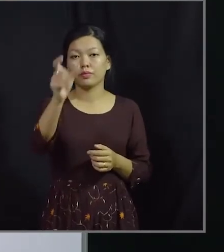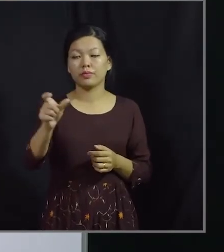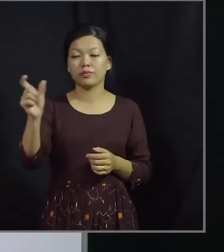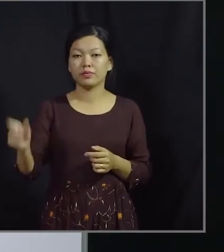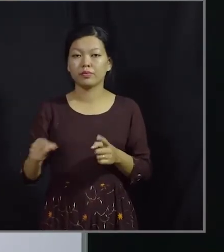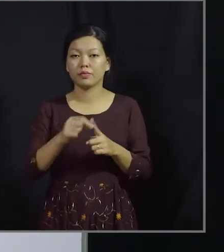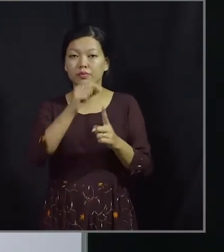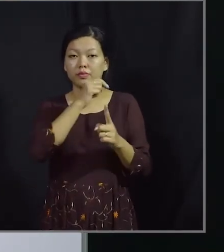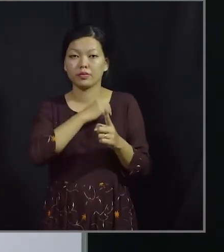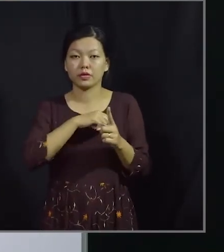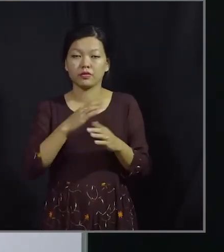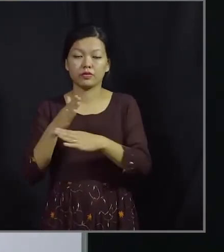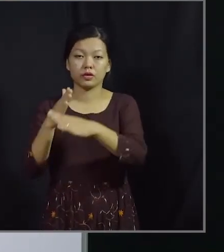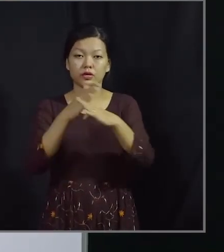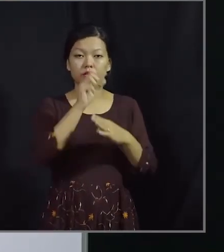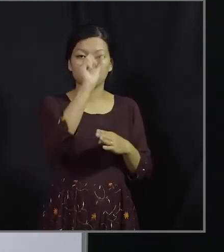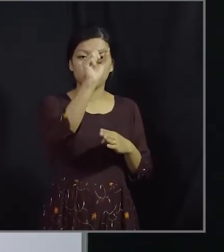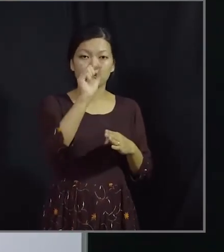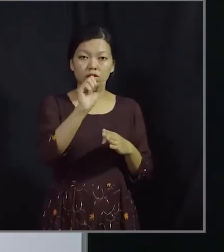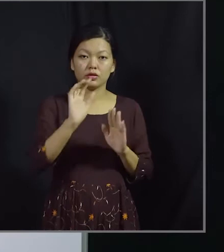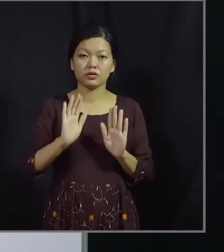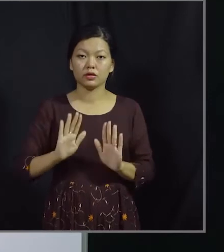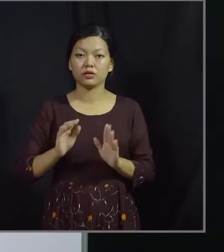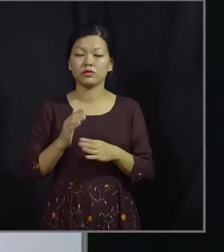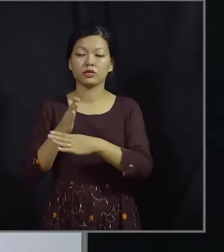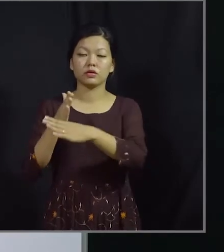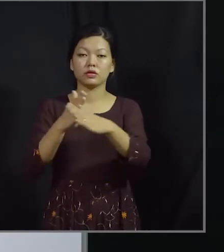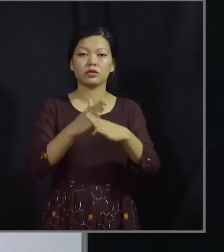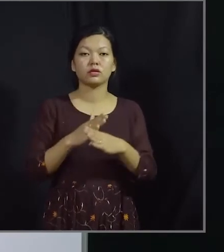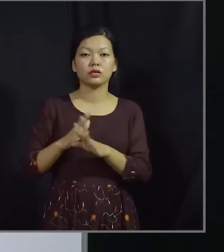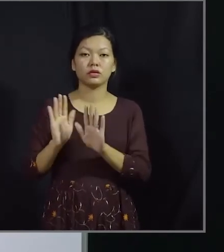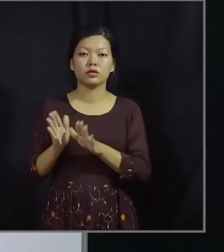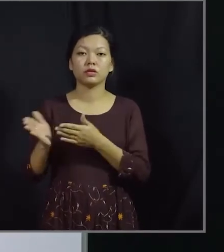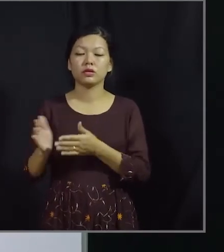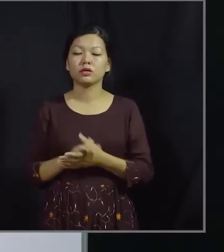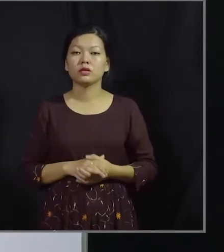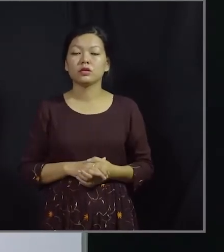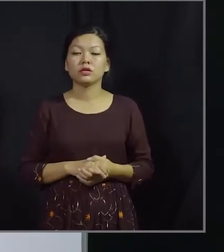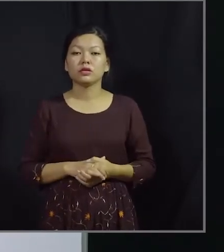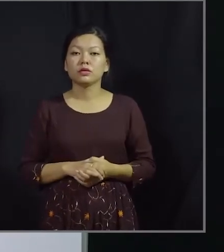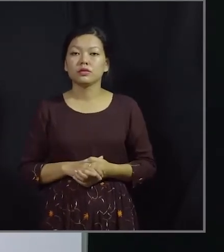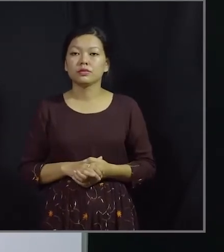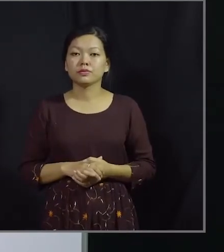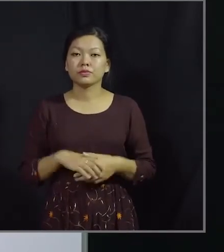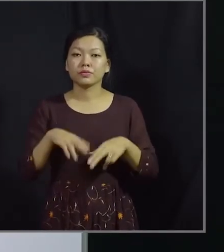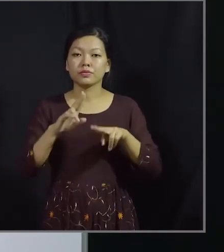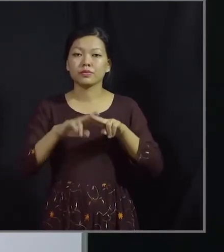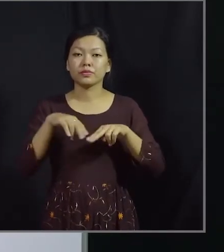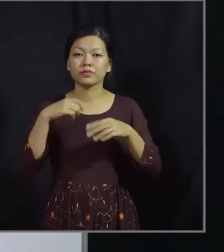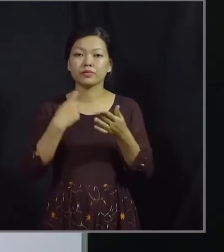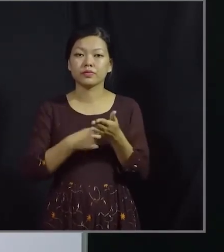ratio. So, this is how revaluation account is prepared. That is, format is given